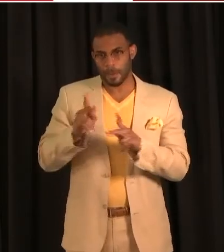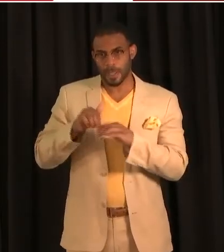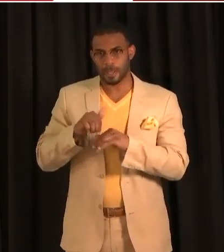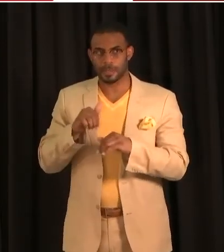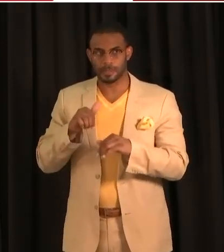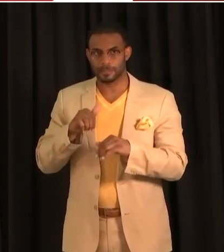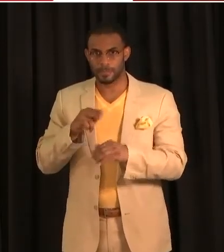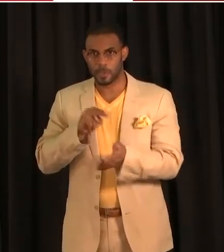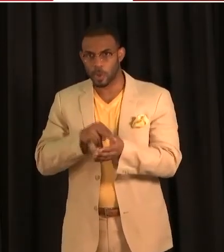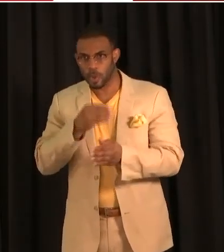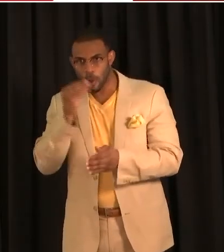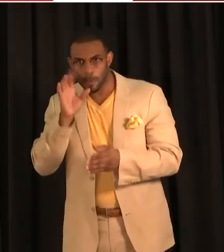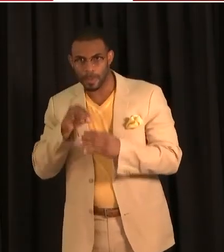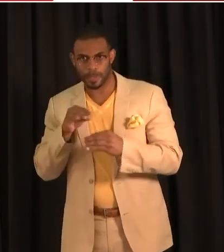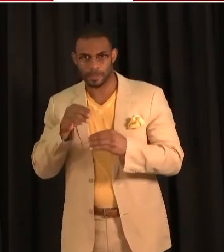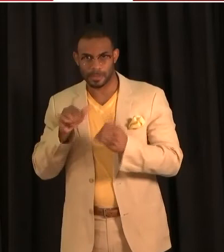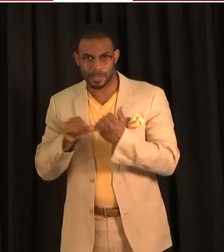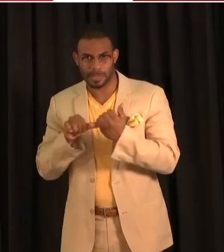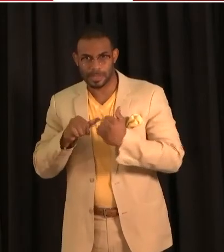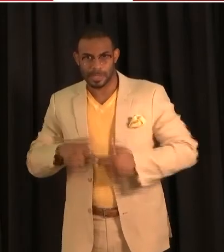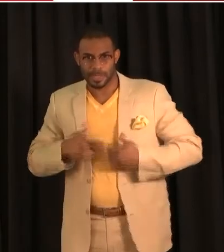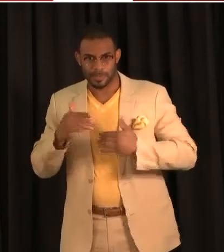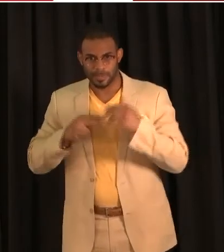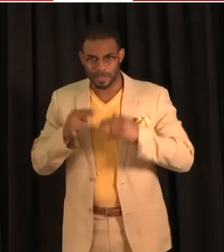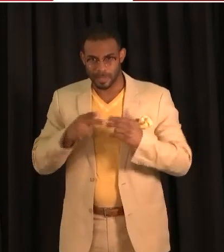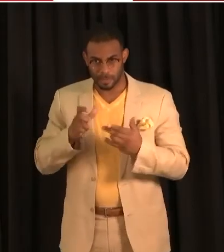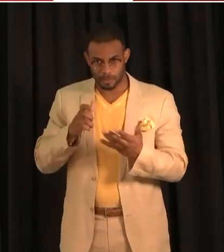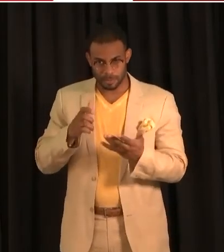particularly persons in nursing homes and assisted living facilities?